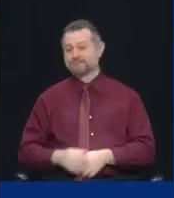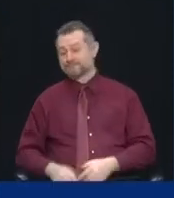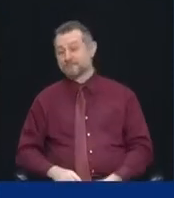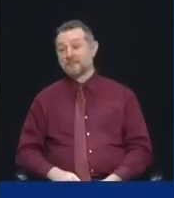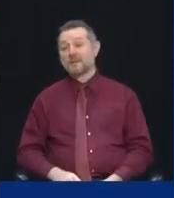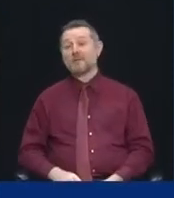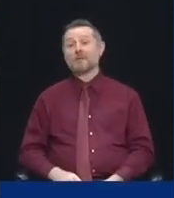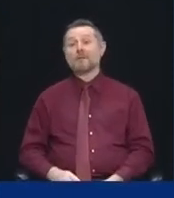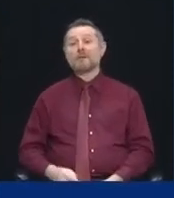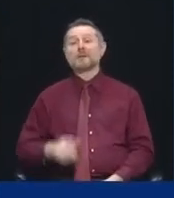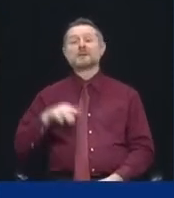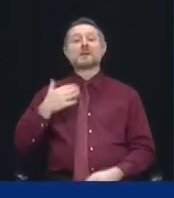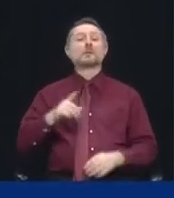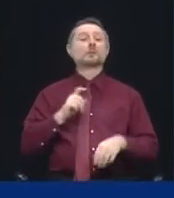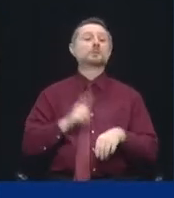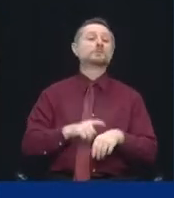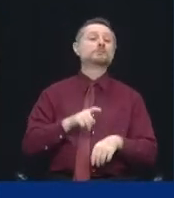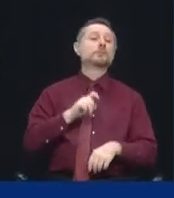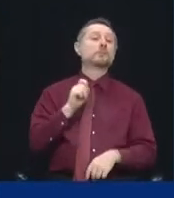Okay, next question, operator.